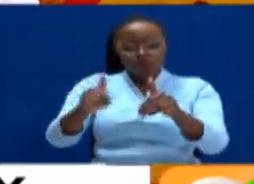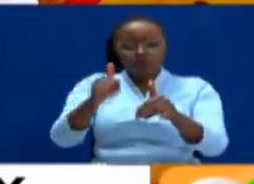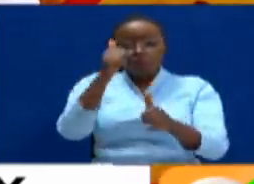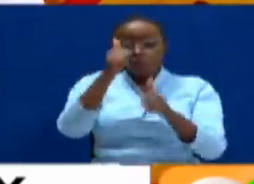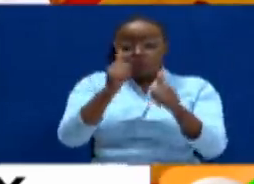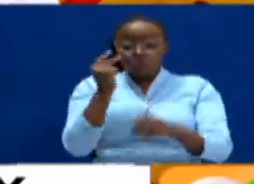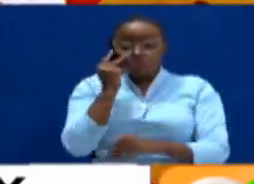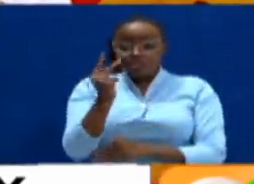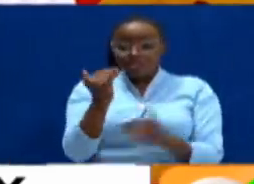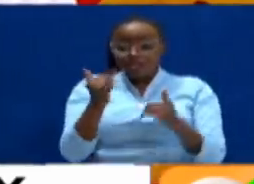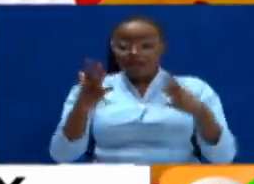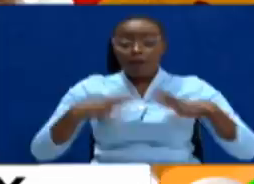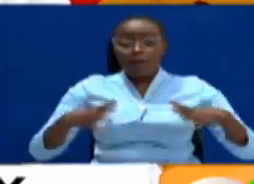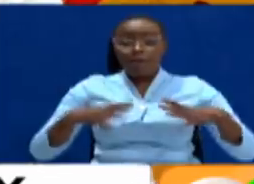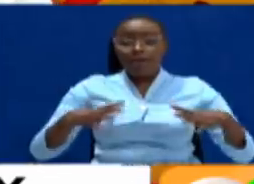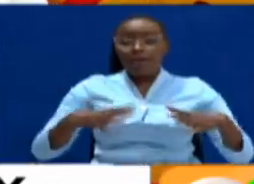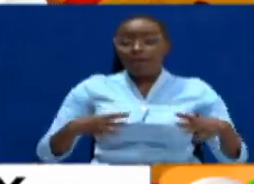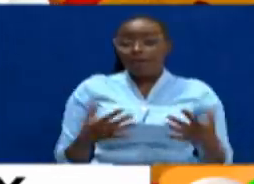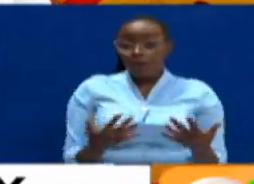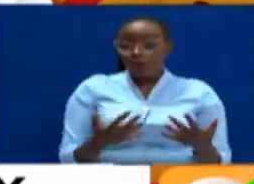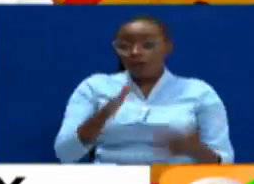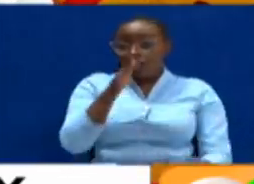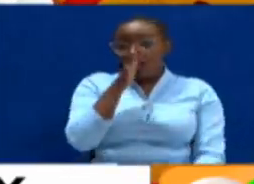why you see people aligned to